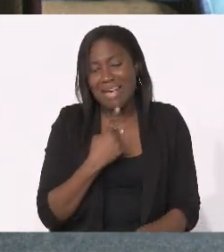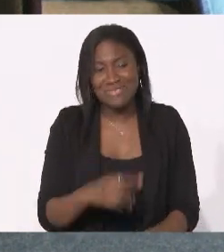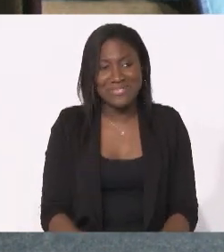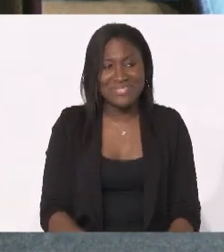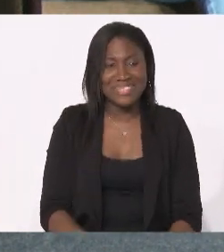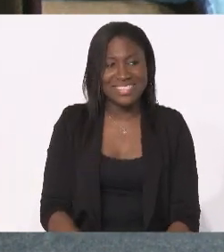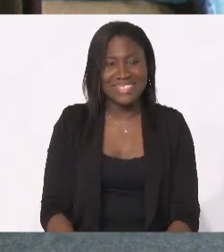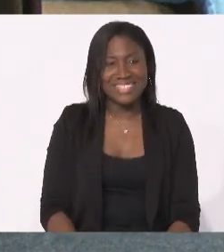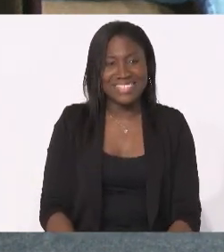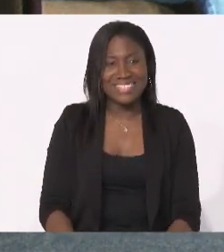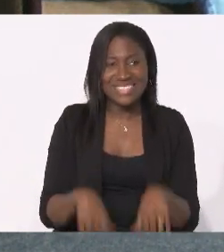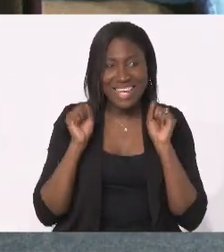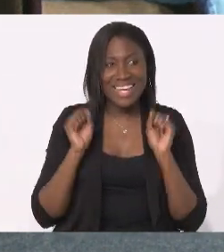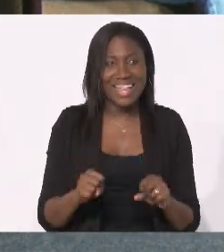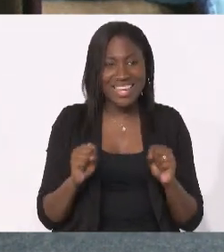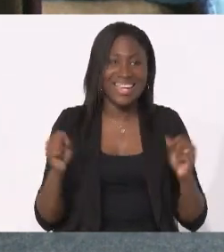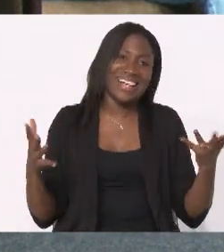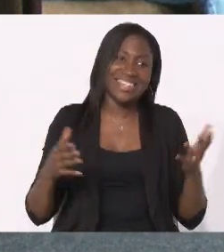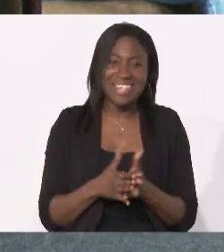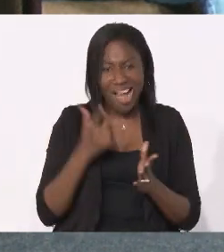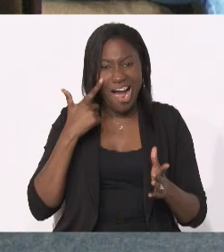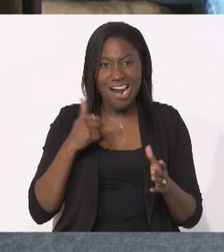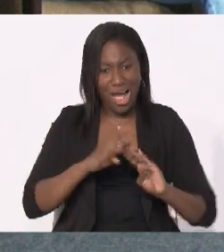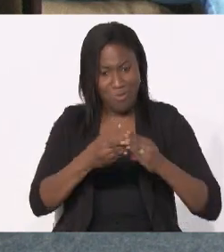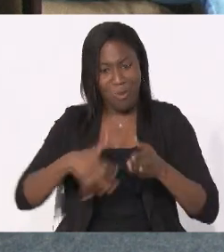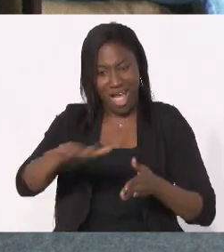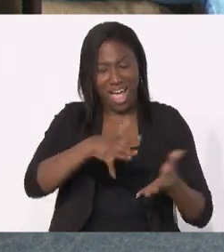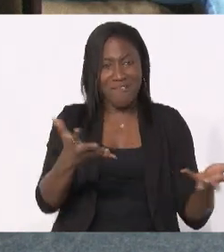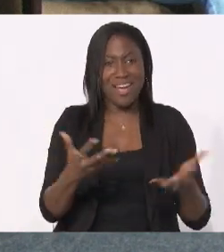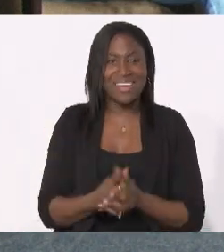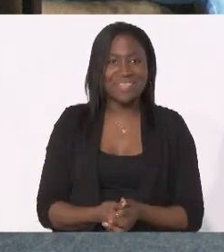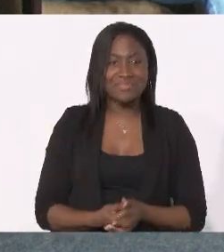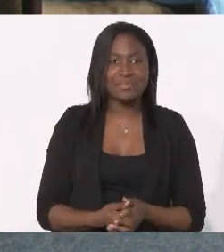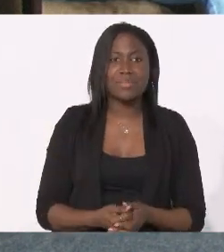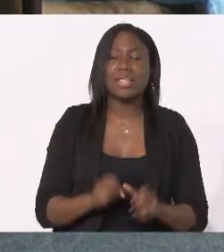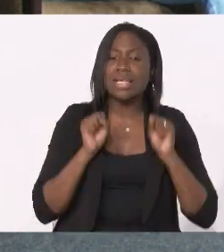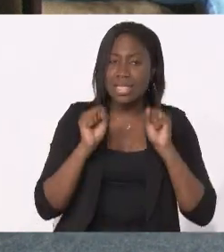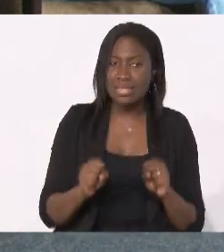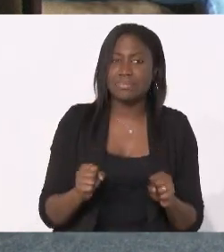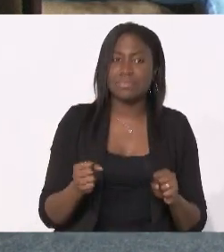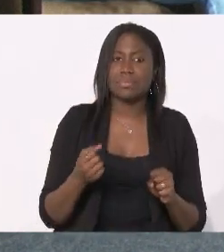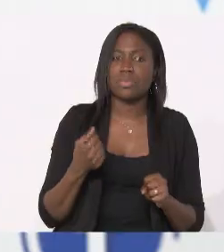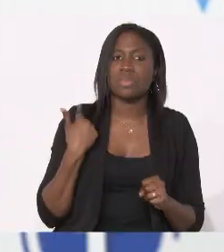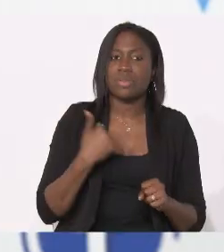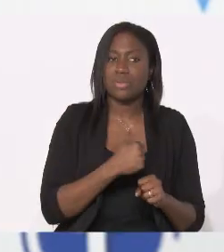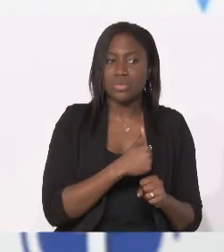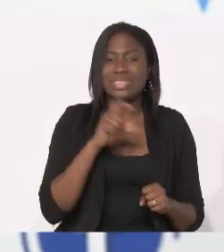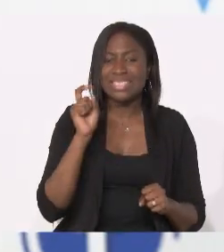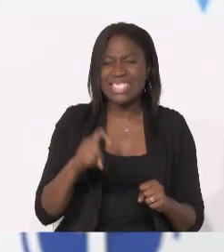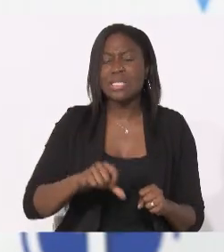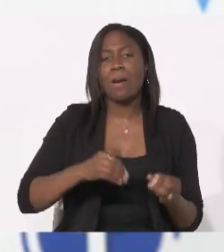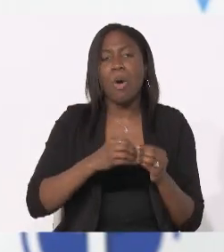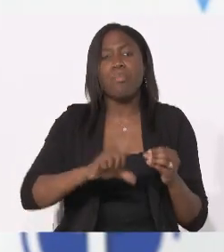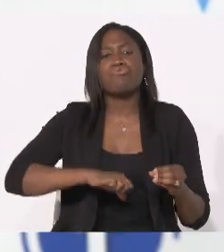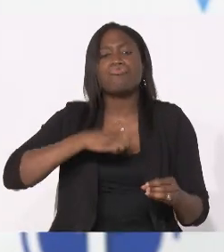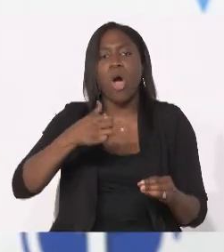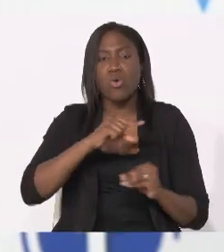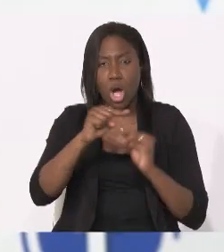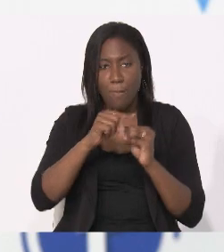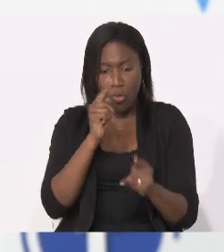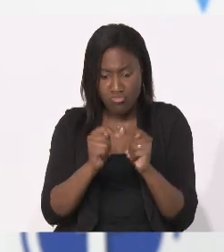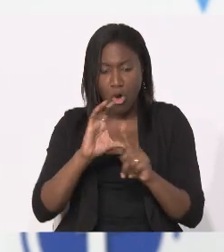mean, the elements are there, the ingredients are there. But where's the chef? Who has the bite? Who has the bite?